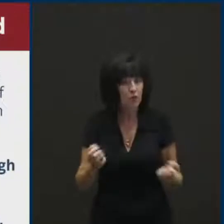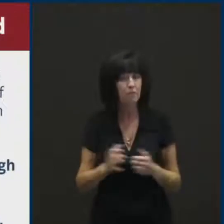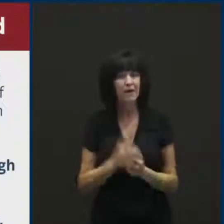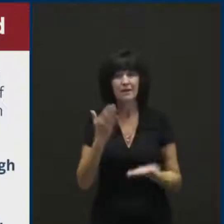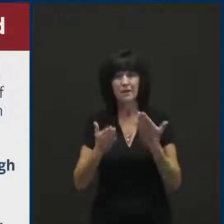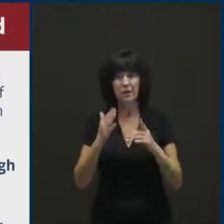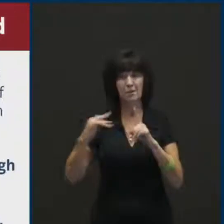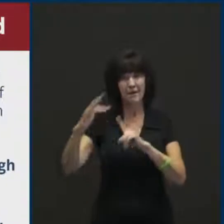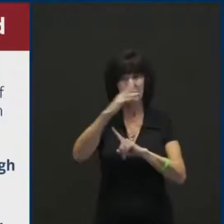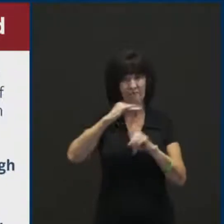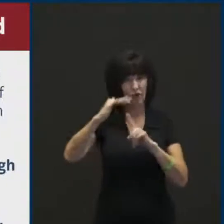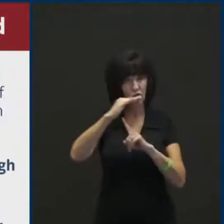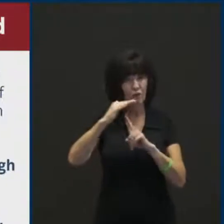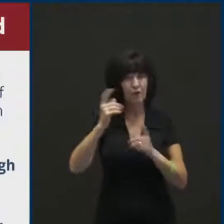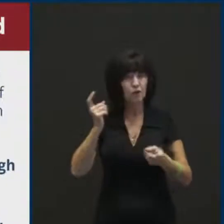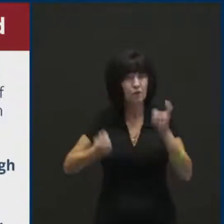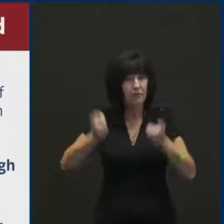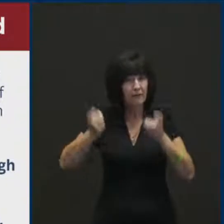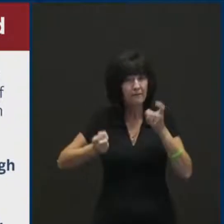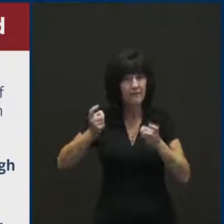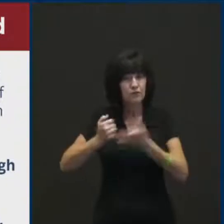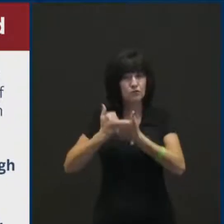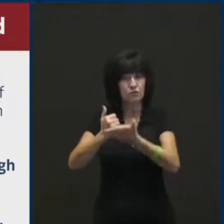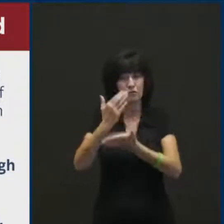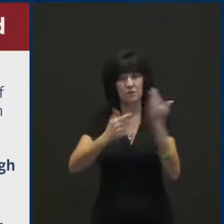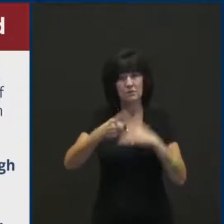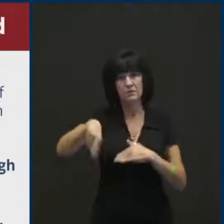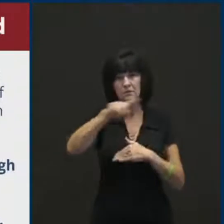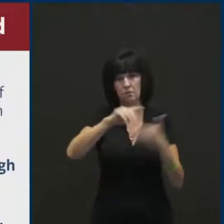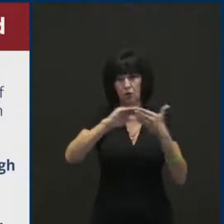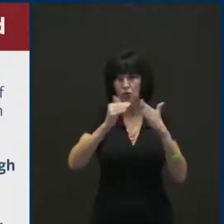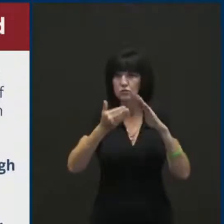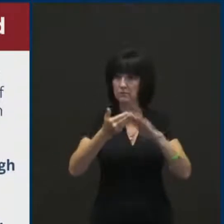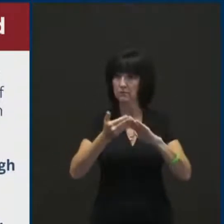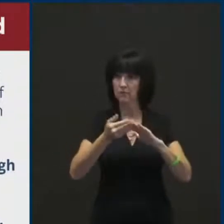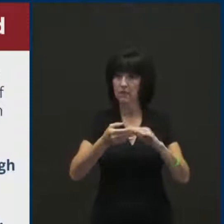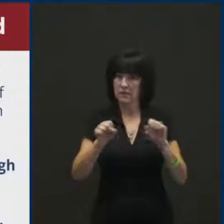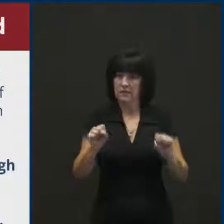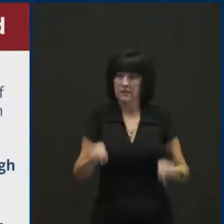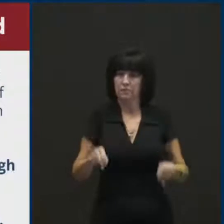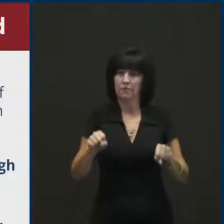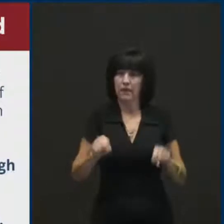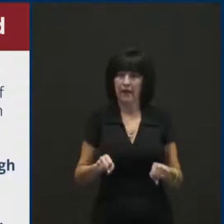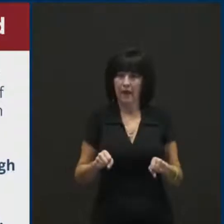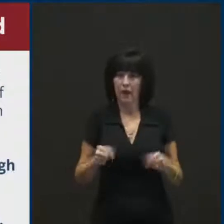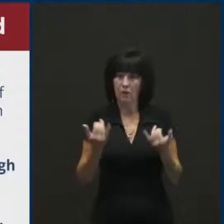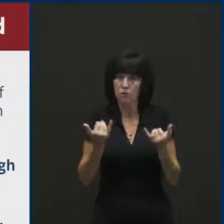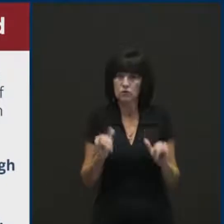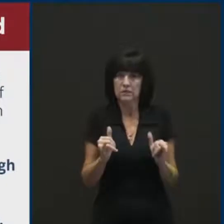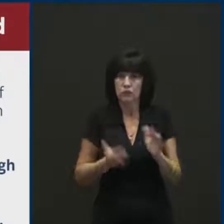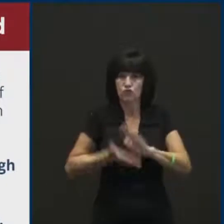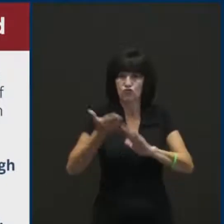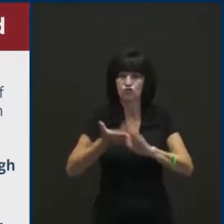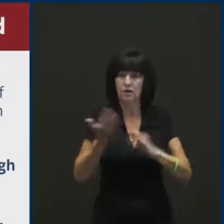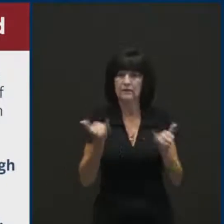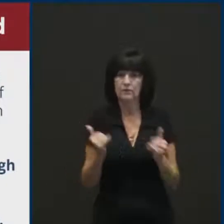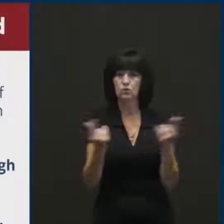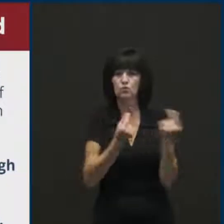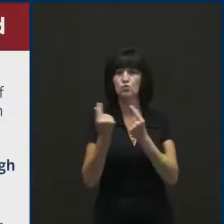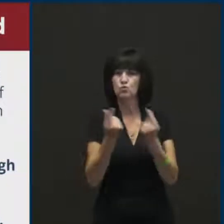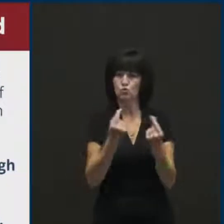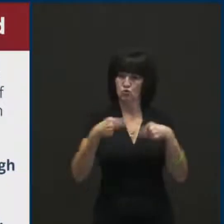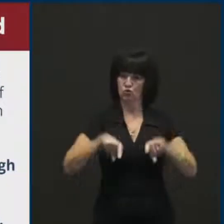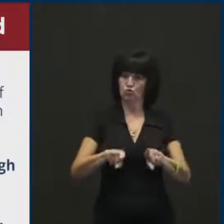or again, to help individual communities be resilient in the face of the pandemic. And so to be eligible for funding,